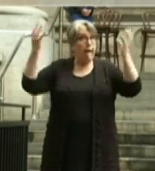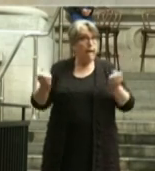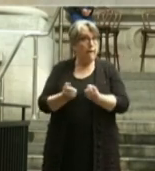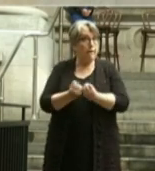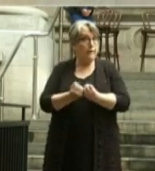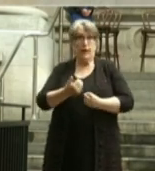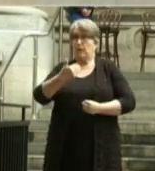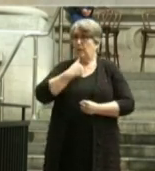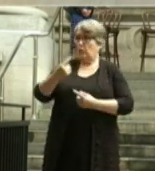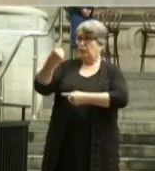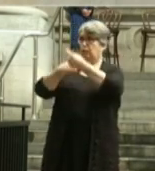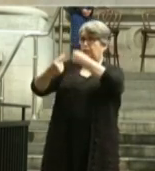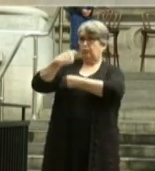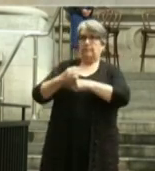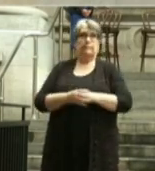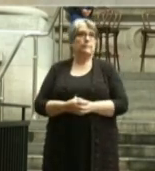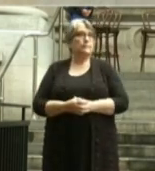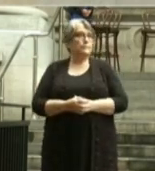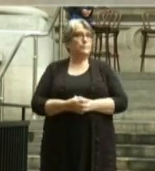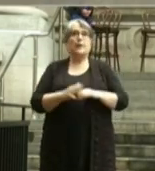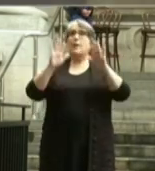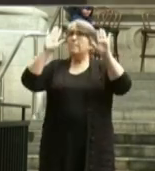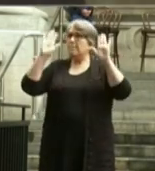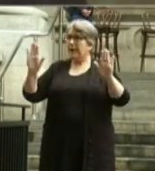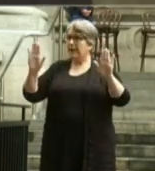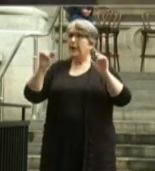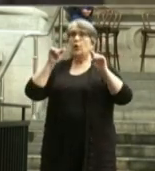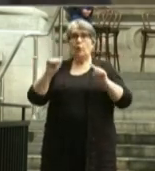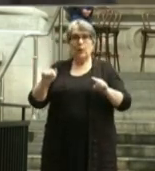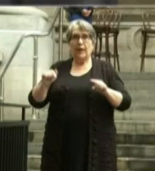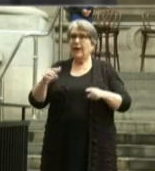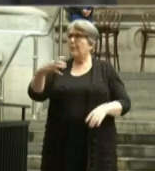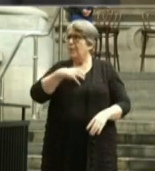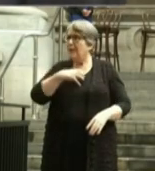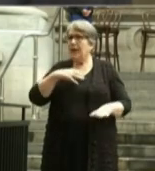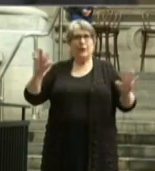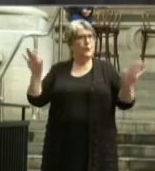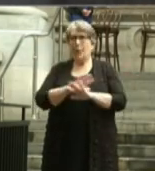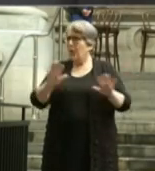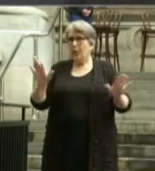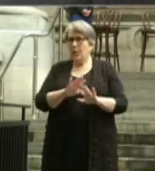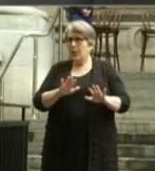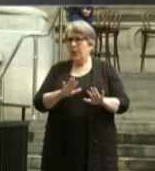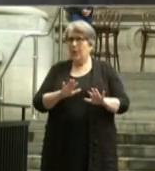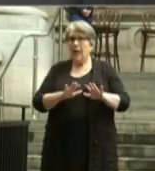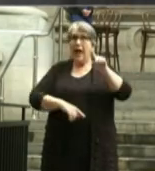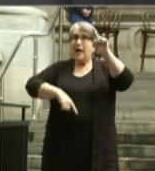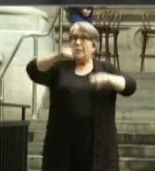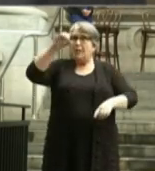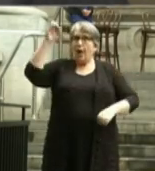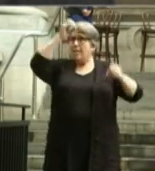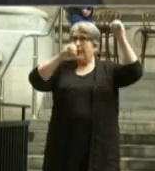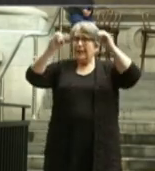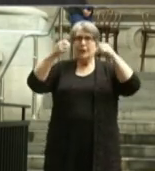everything the voice has to say. But this is nothing to fear, for diversity of